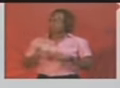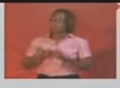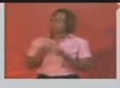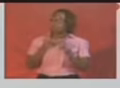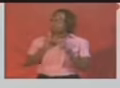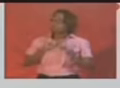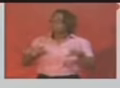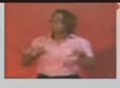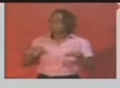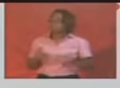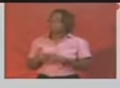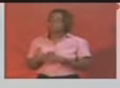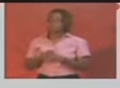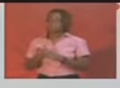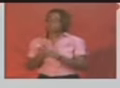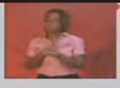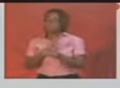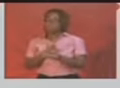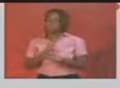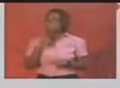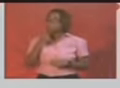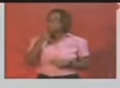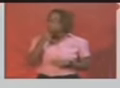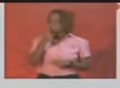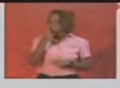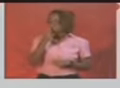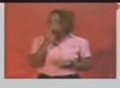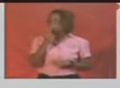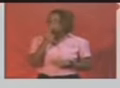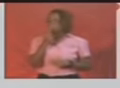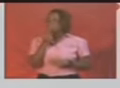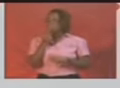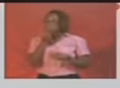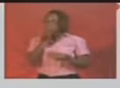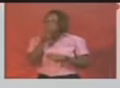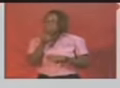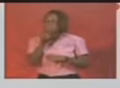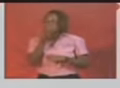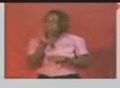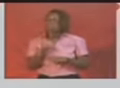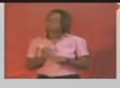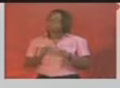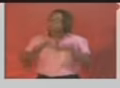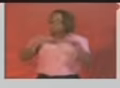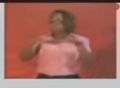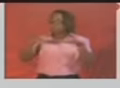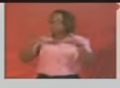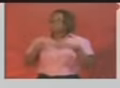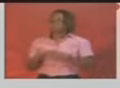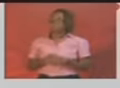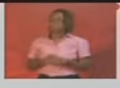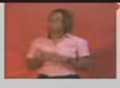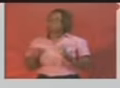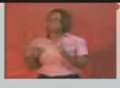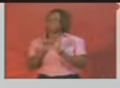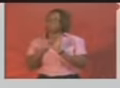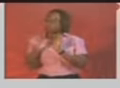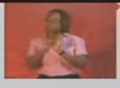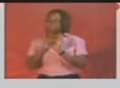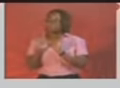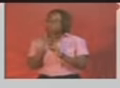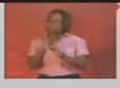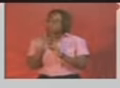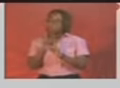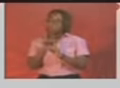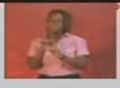control COVID-19 will also have an effect on influenza. In addition to which, we have been giving out vaccines, as you know, for influenza for